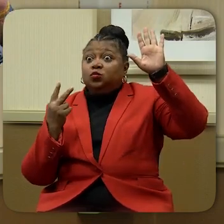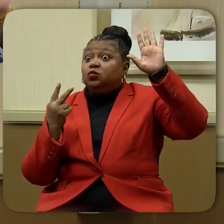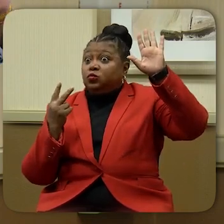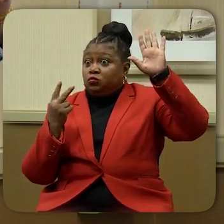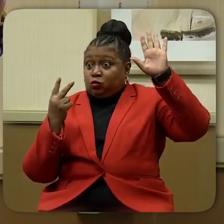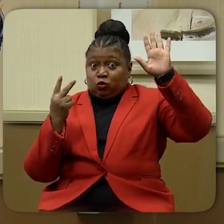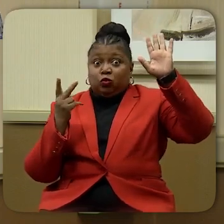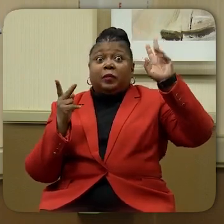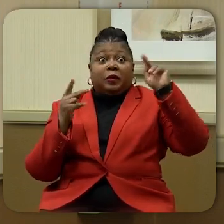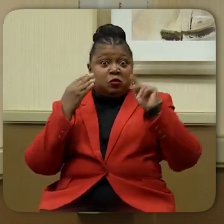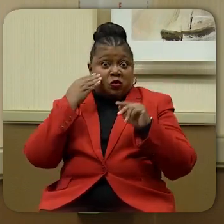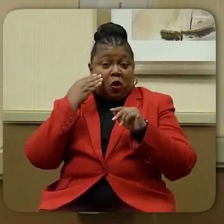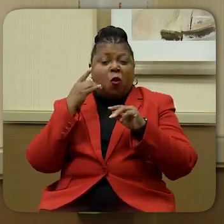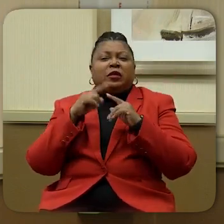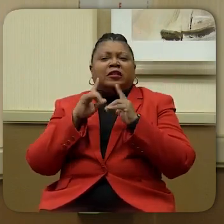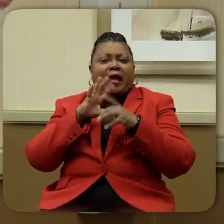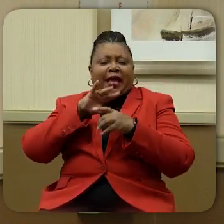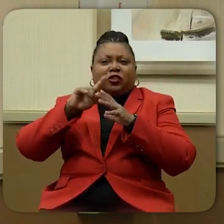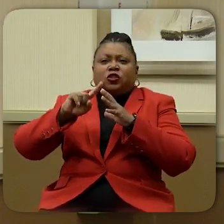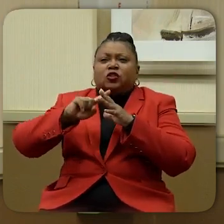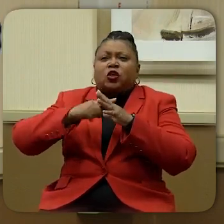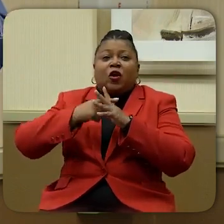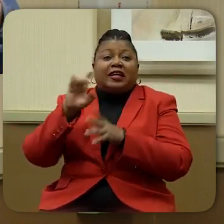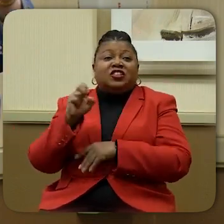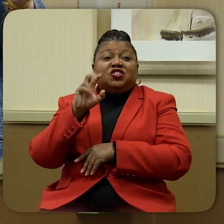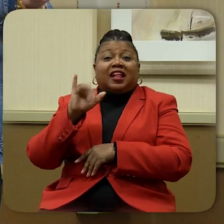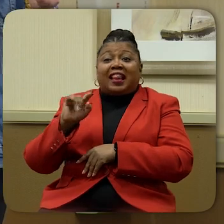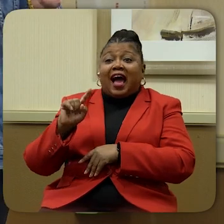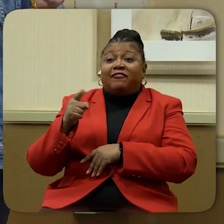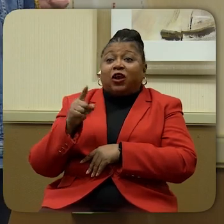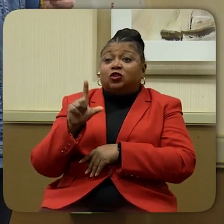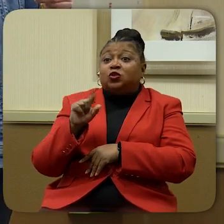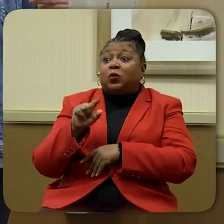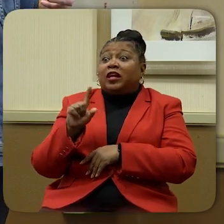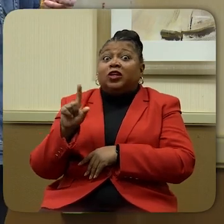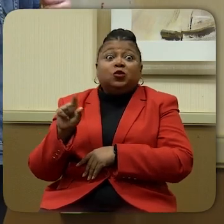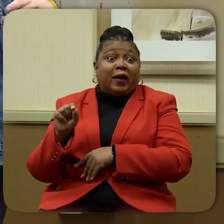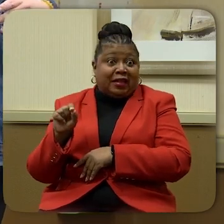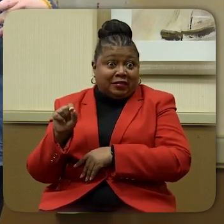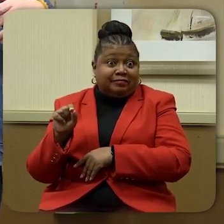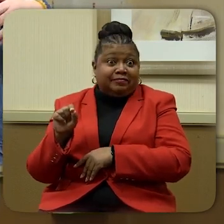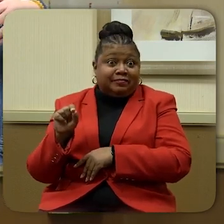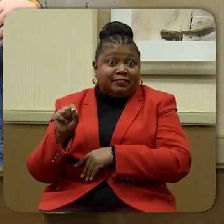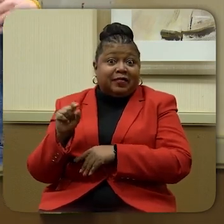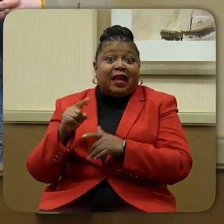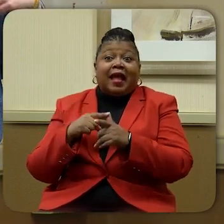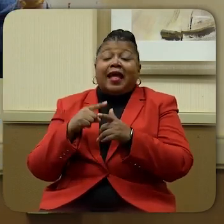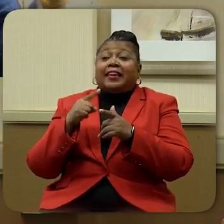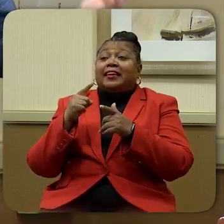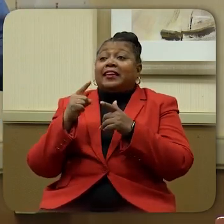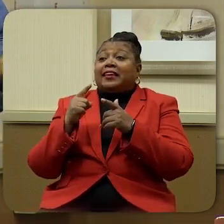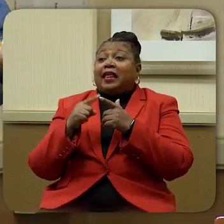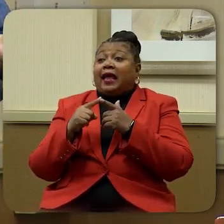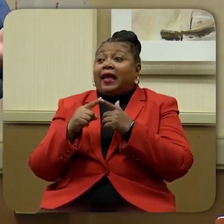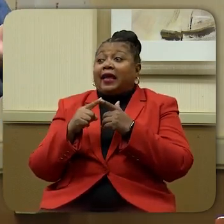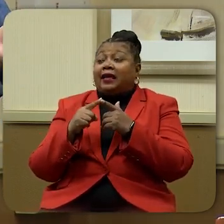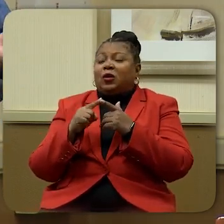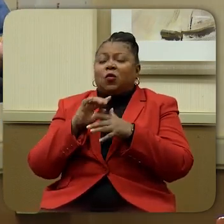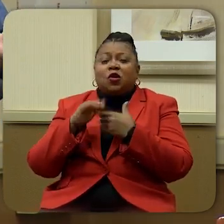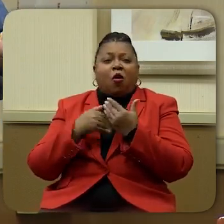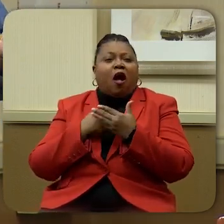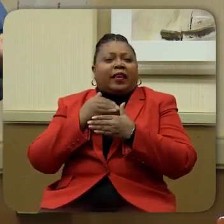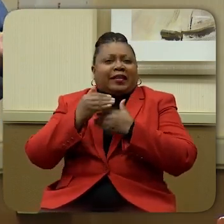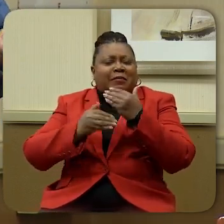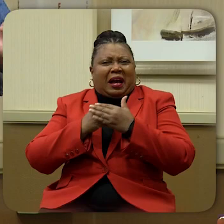Okay, a couple people. So it went into effect July 1st, 2020. And then we're all